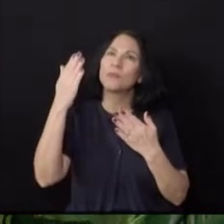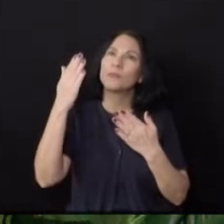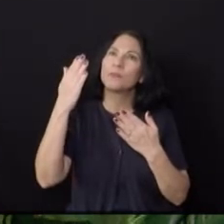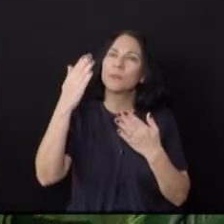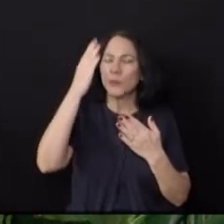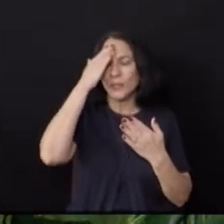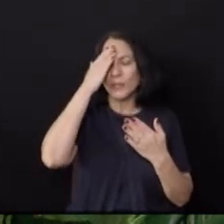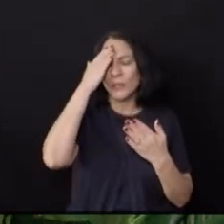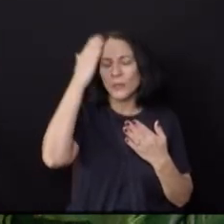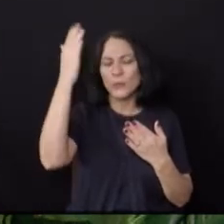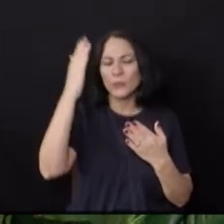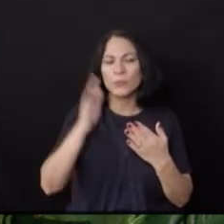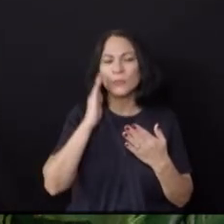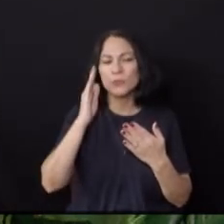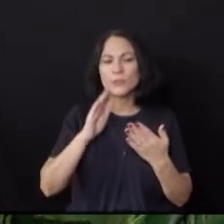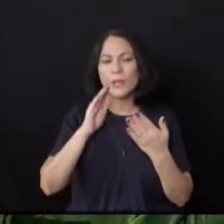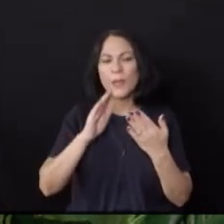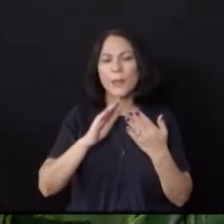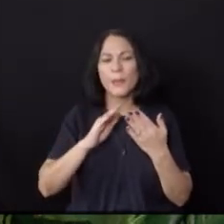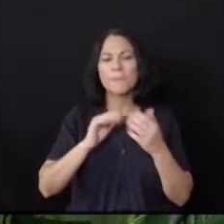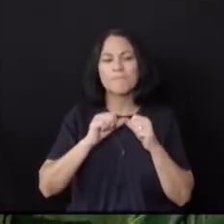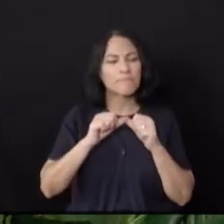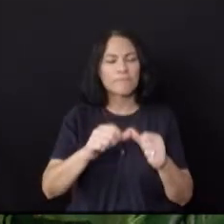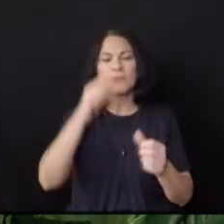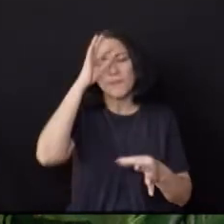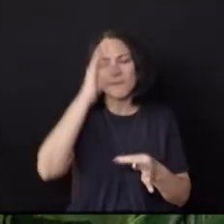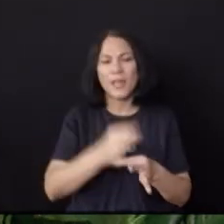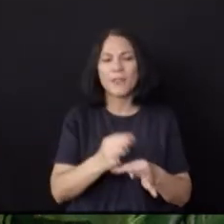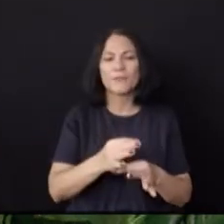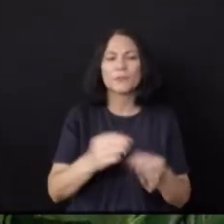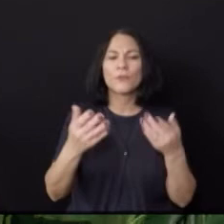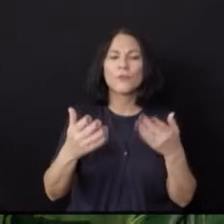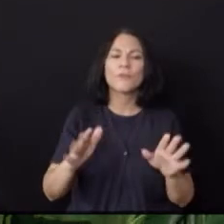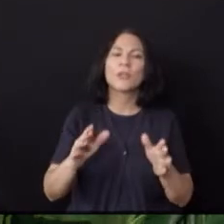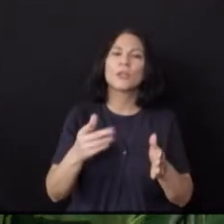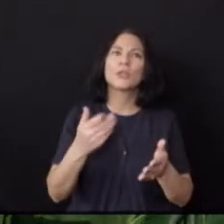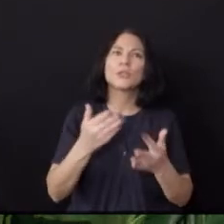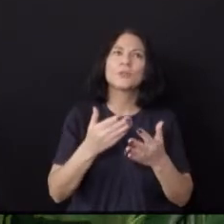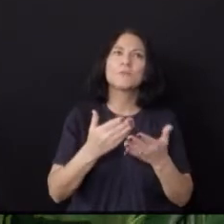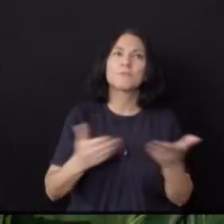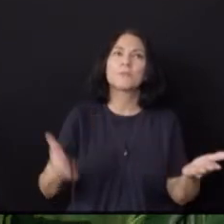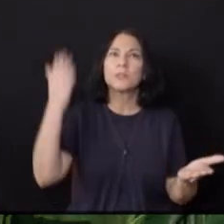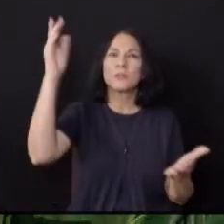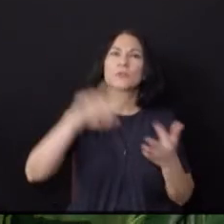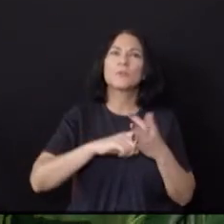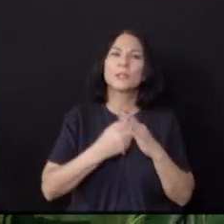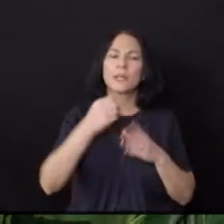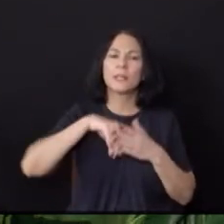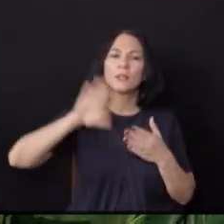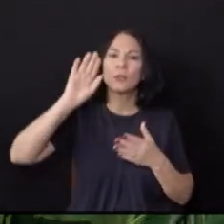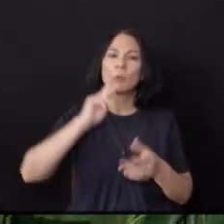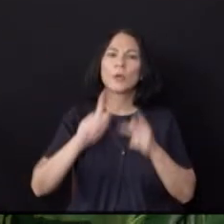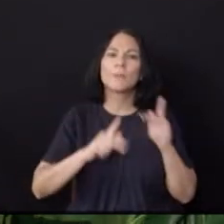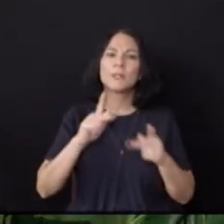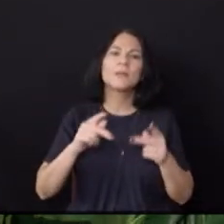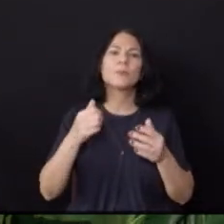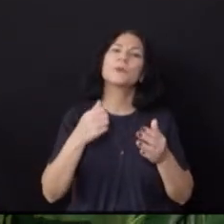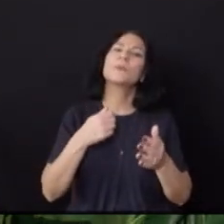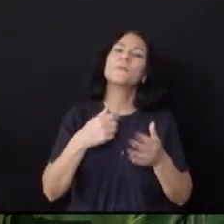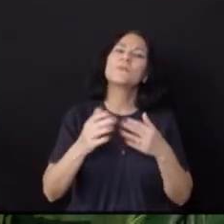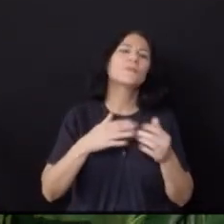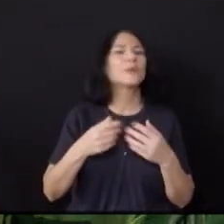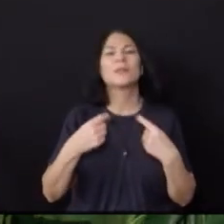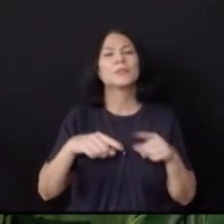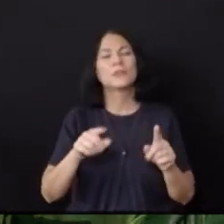We know that you shall be faithful to complete what you have begun in your people, even in and through such a time as